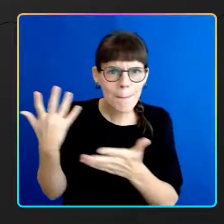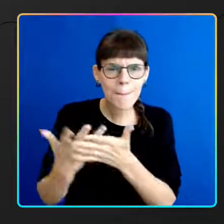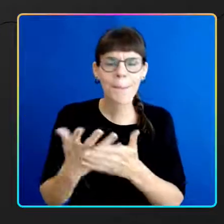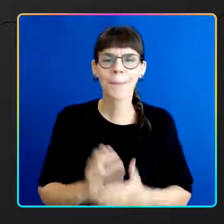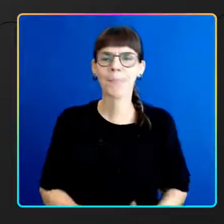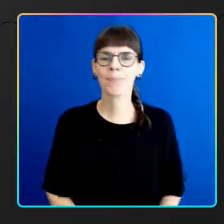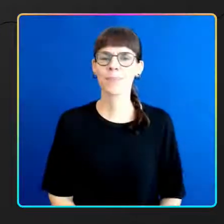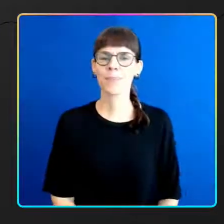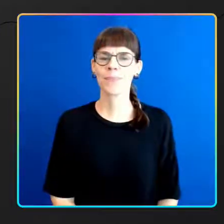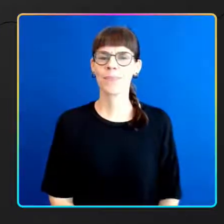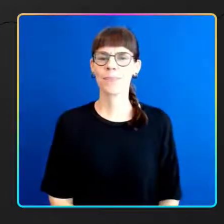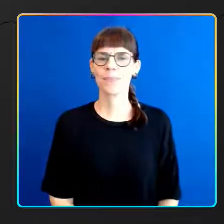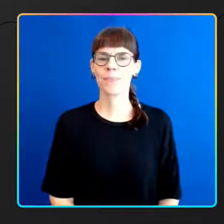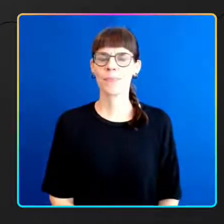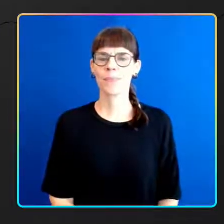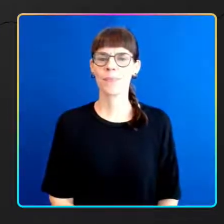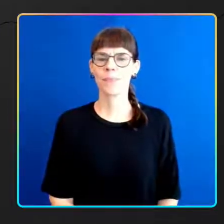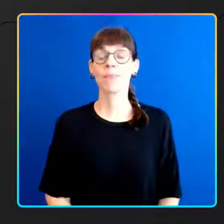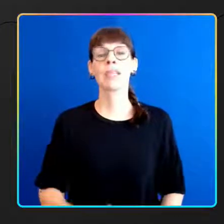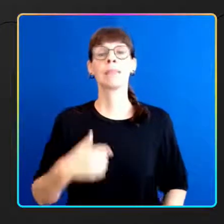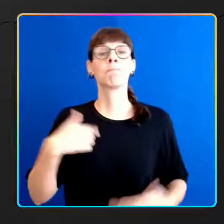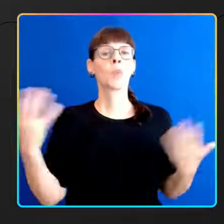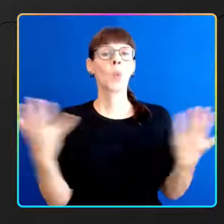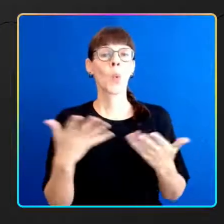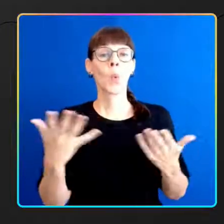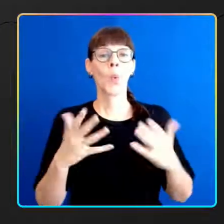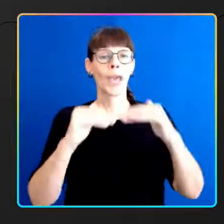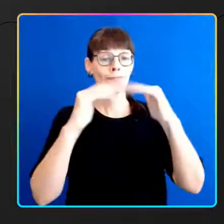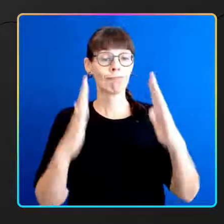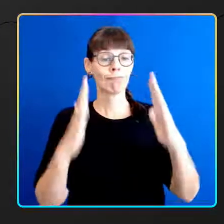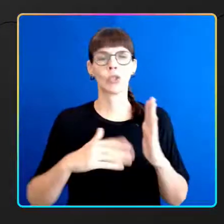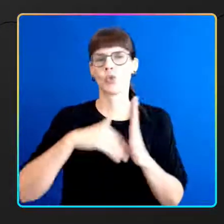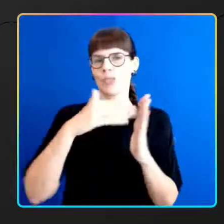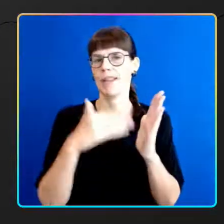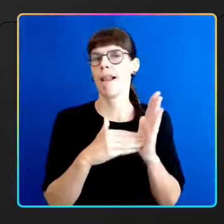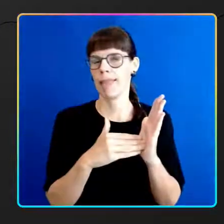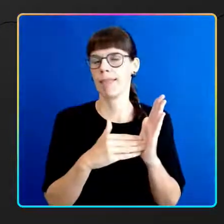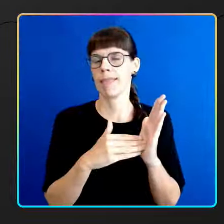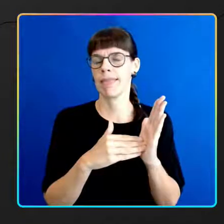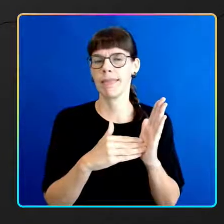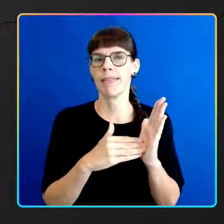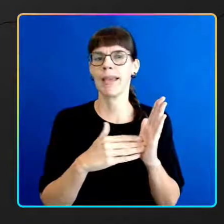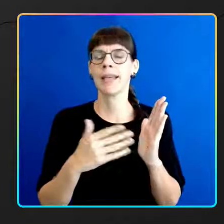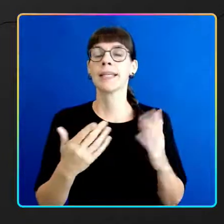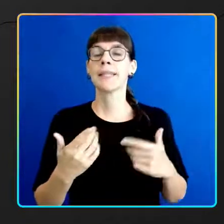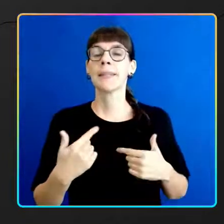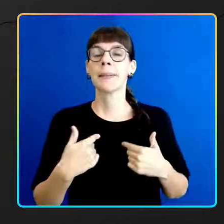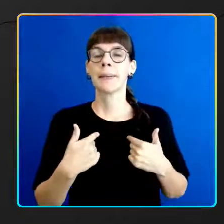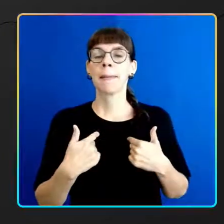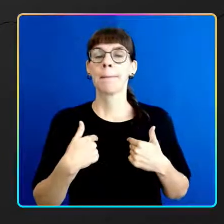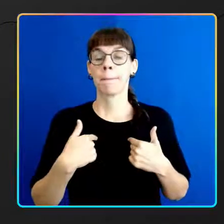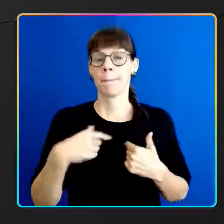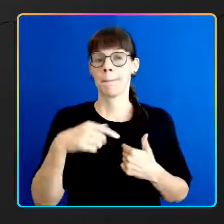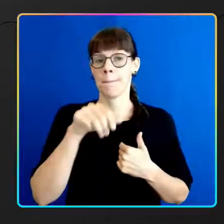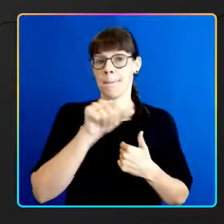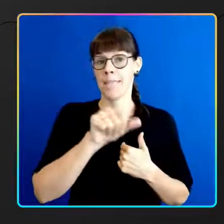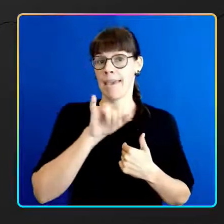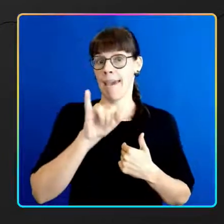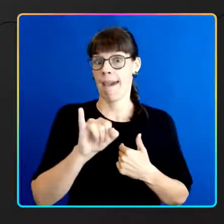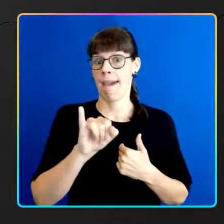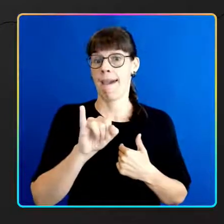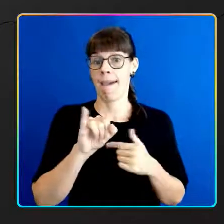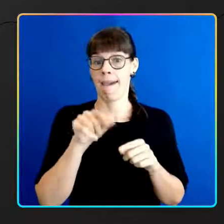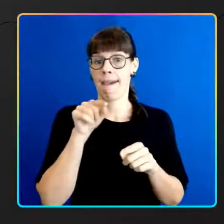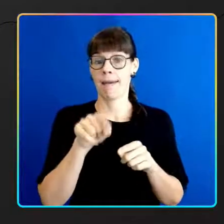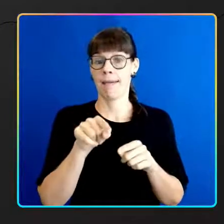So actually, I'm based in New Zealand. So and I'm using AI. First, I'm using the